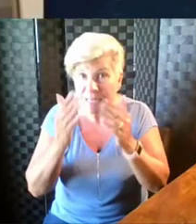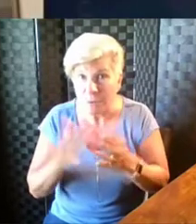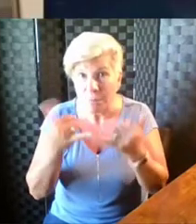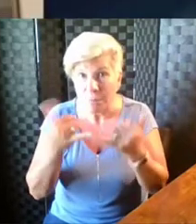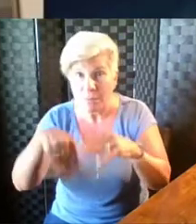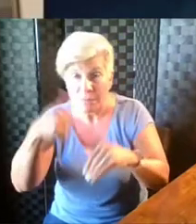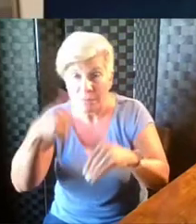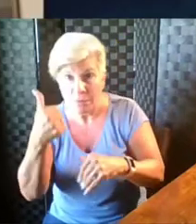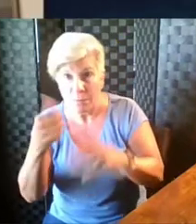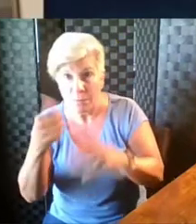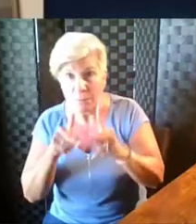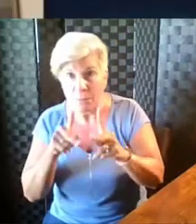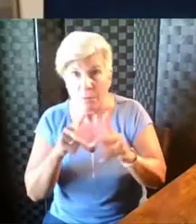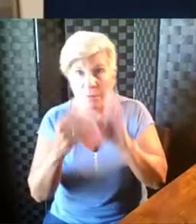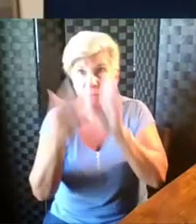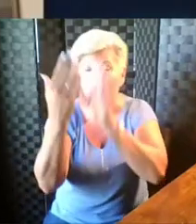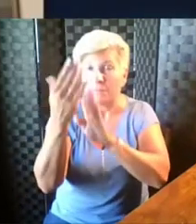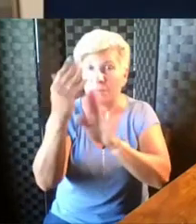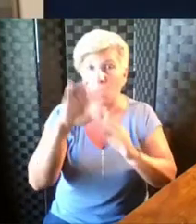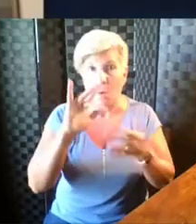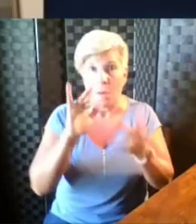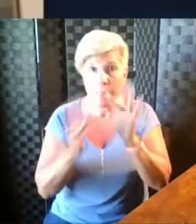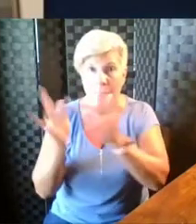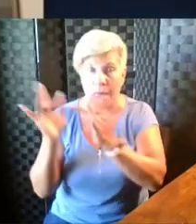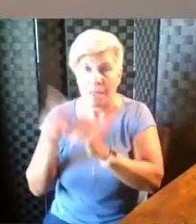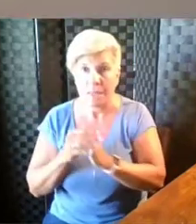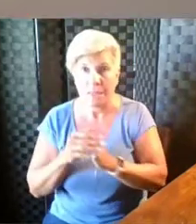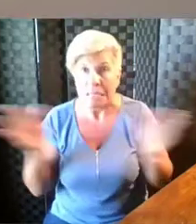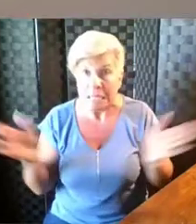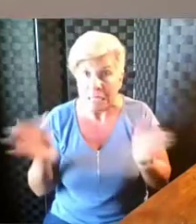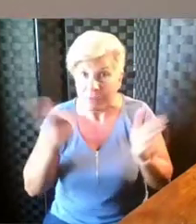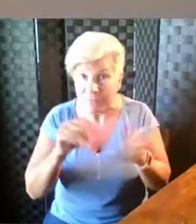people, either face-to-face or online. And to